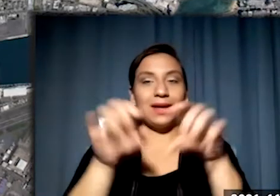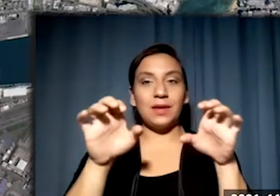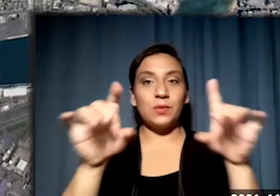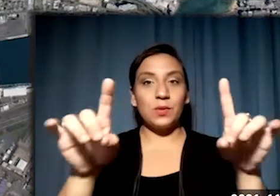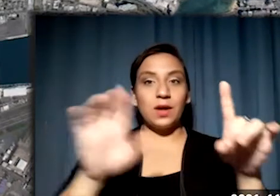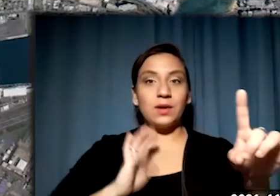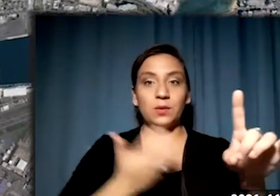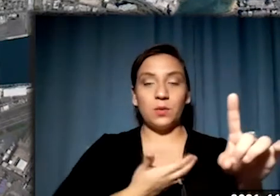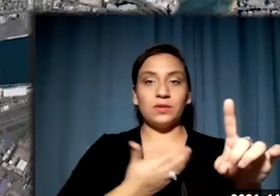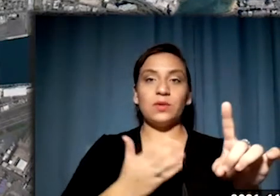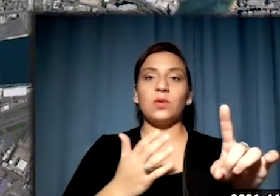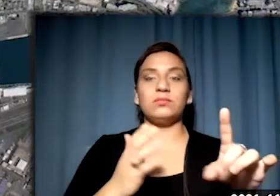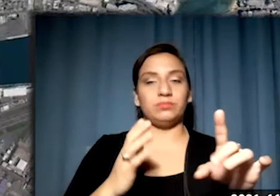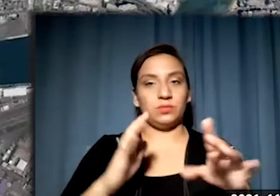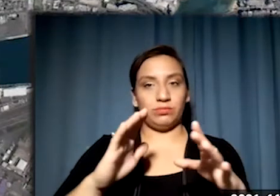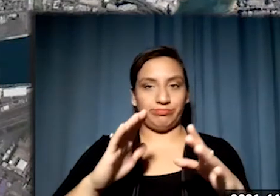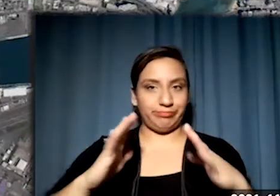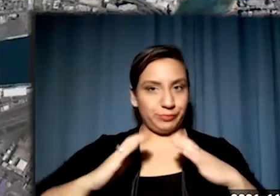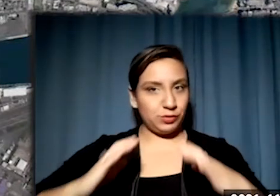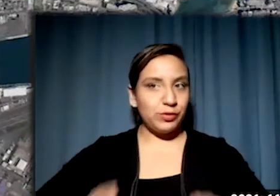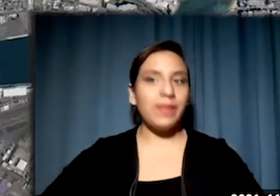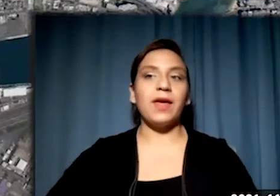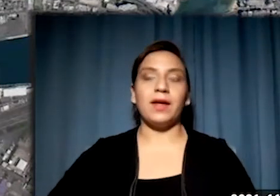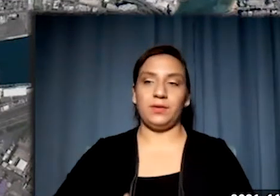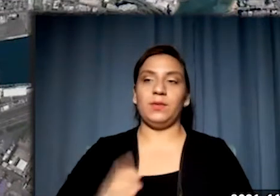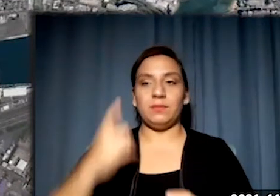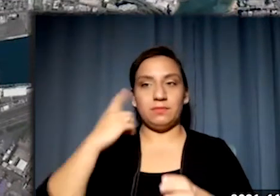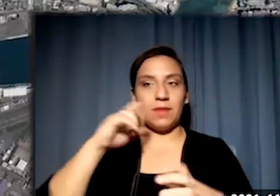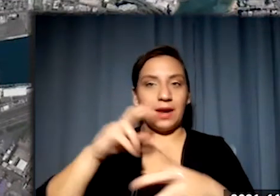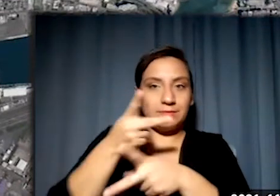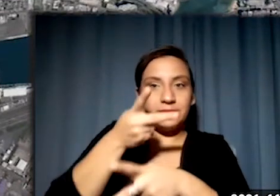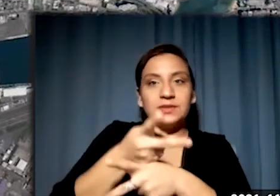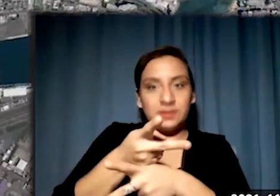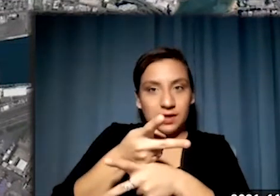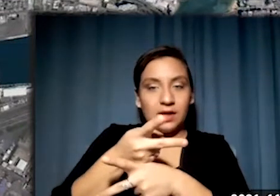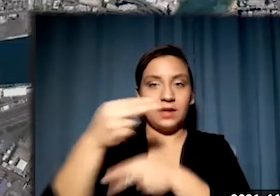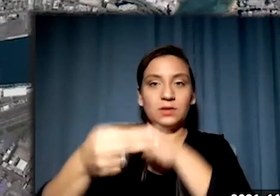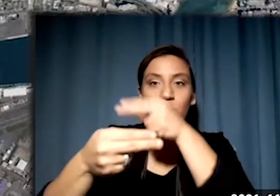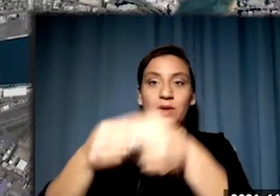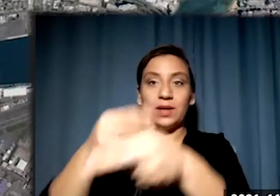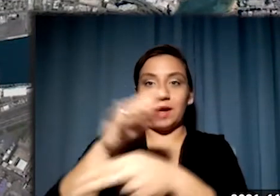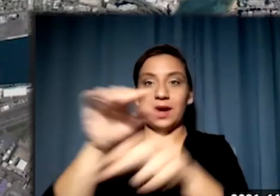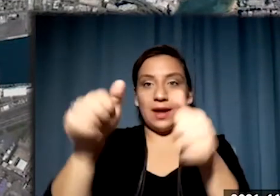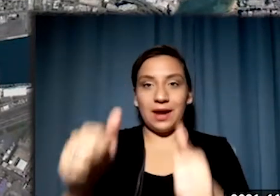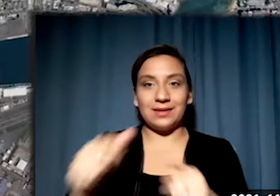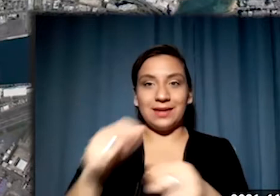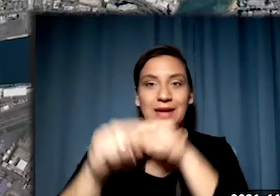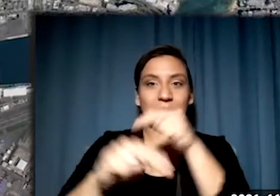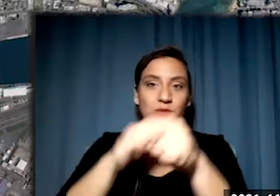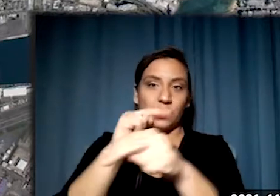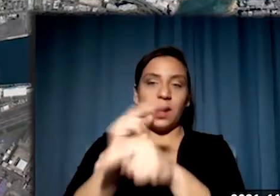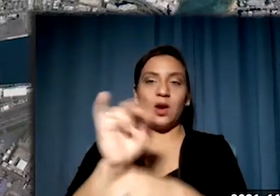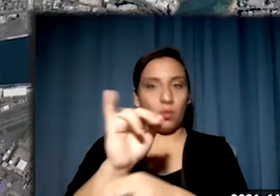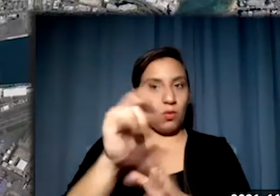National Historic Preservation Act of 1966 as amended. In this sense, it should